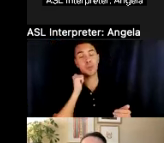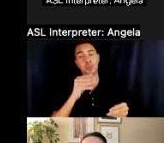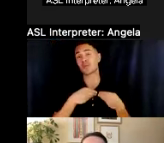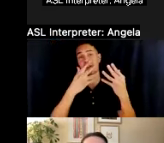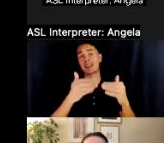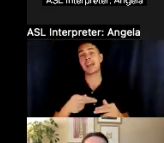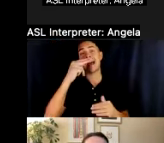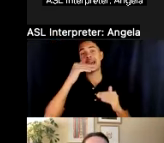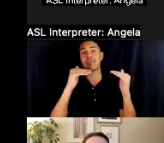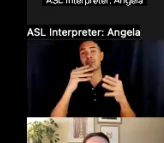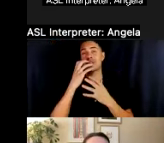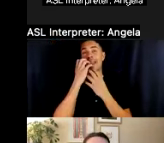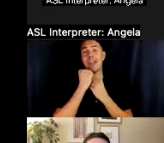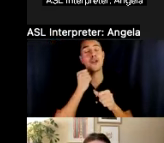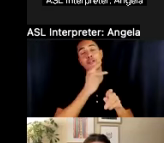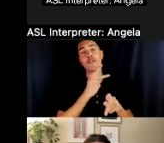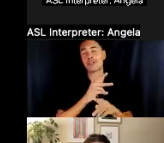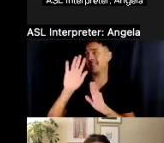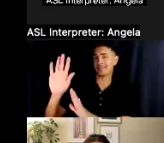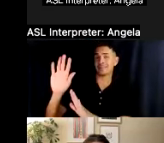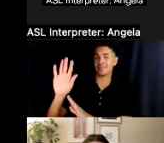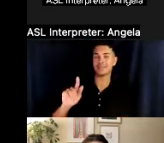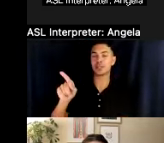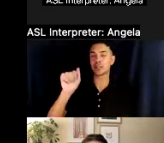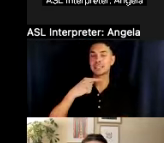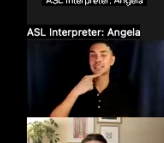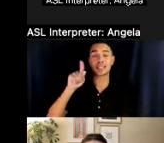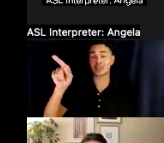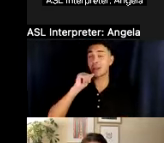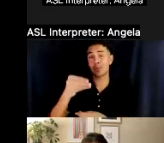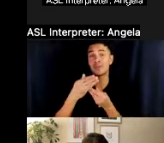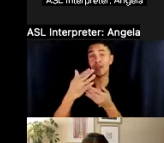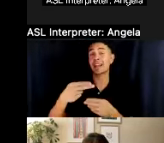right? I love to hear that.